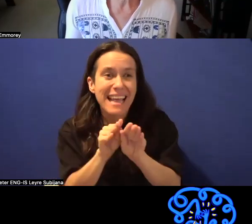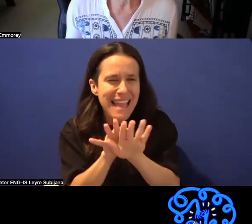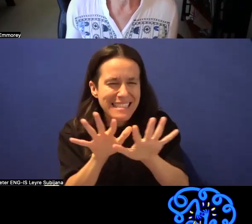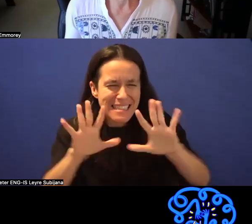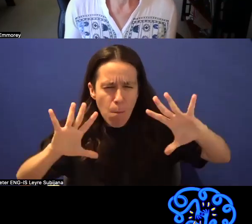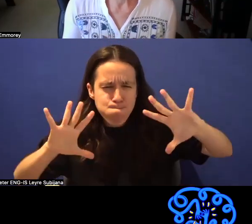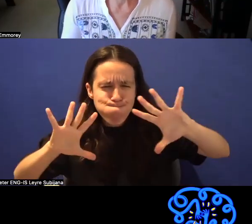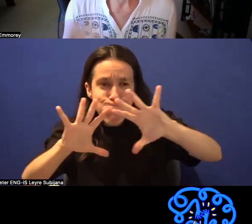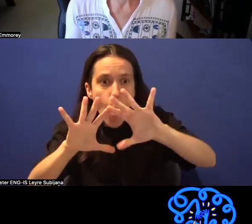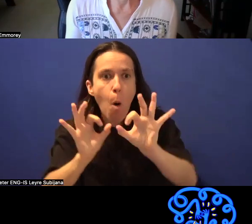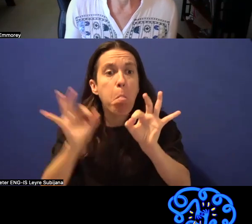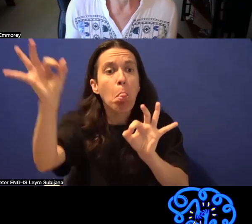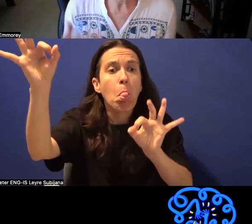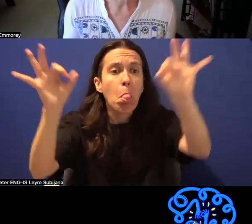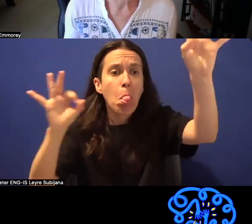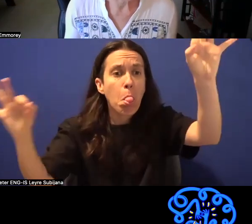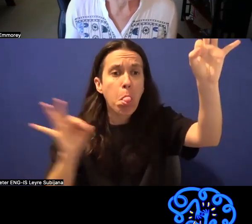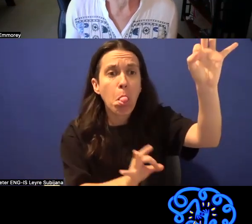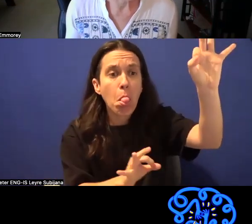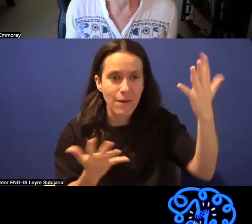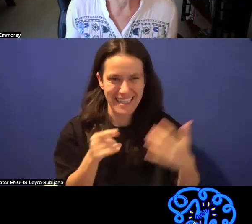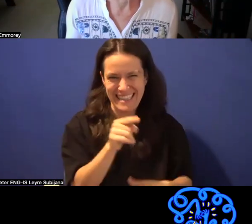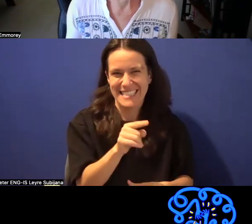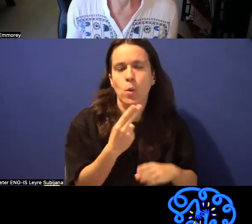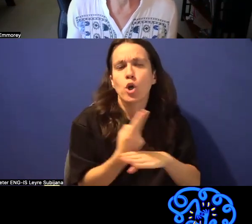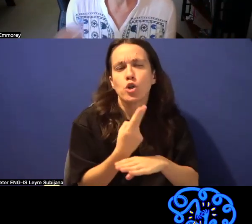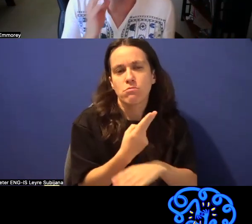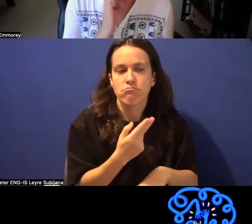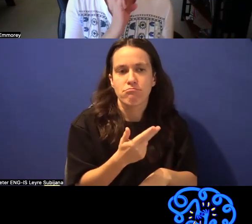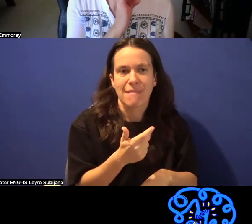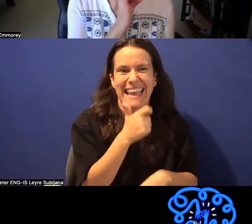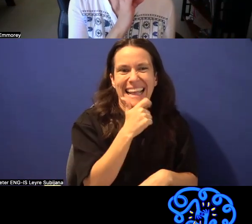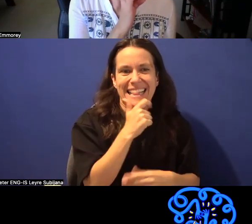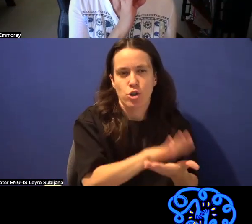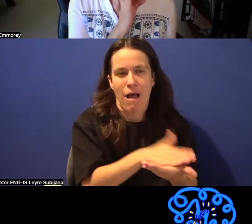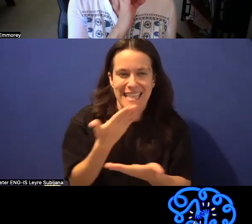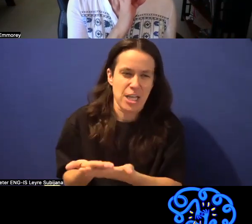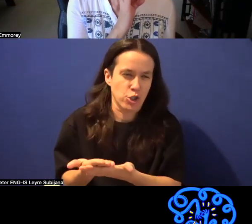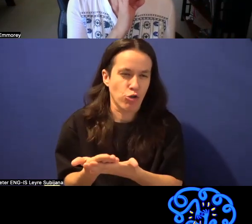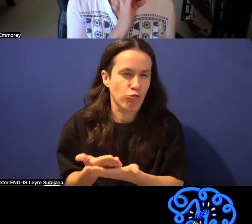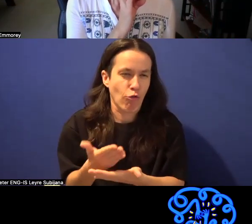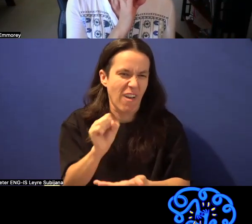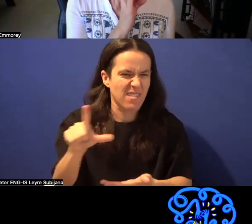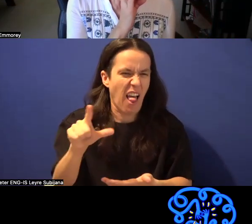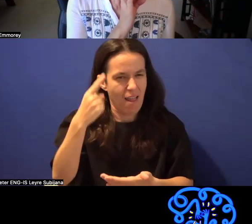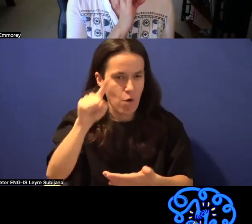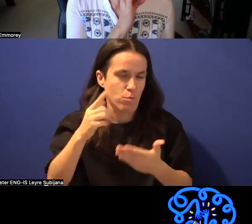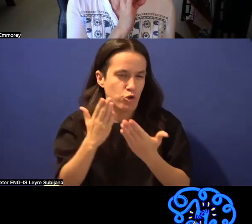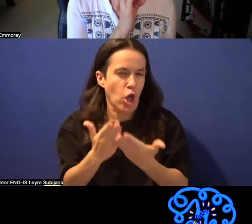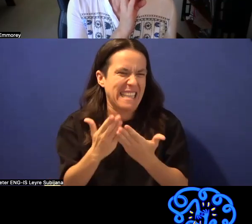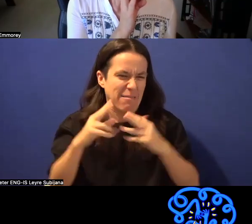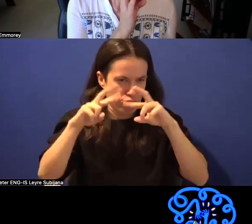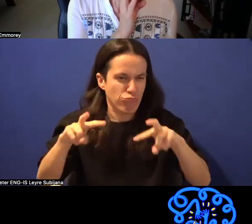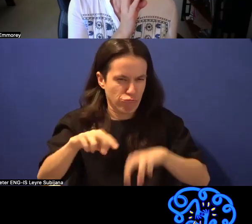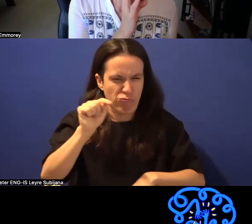we used the ASL or the English translations of ASL signs in order to do this study. So for